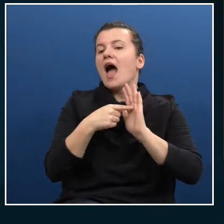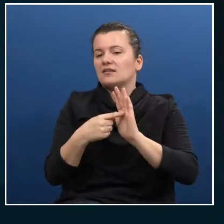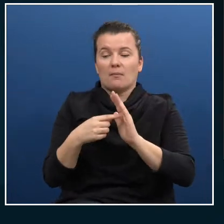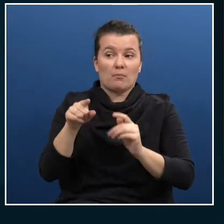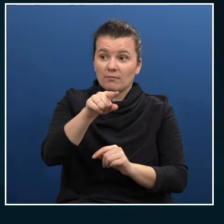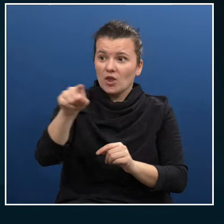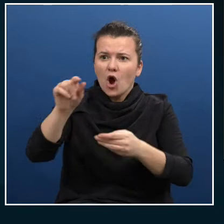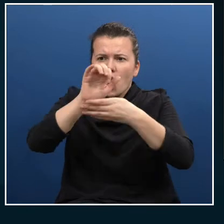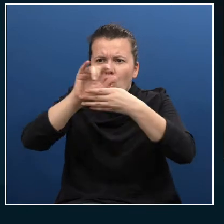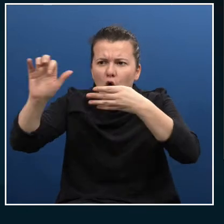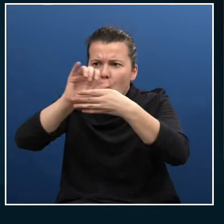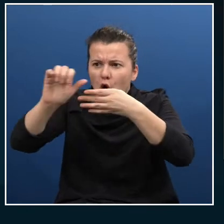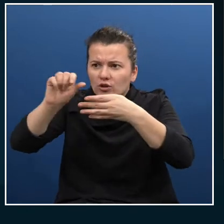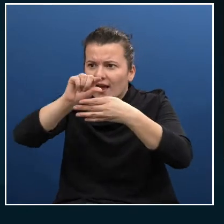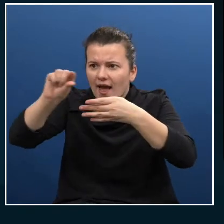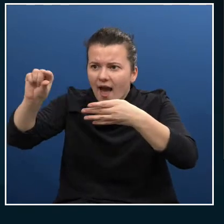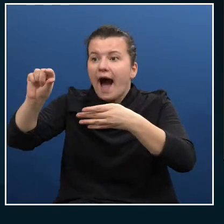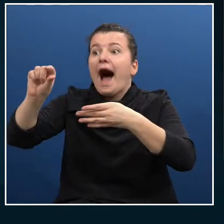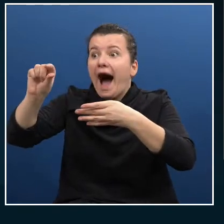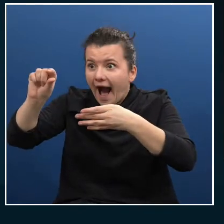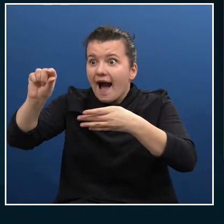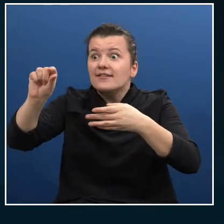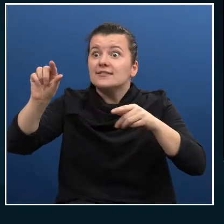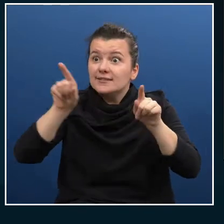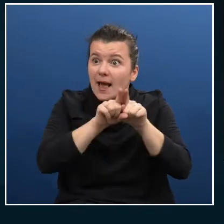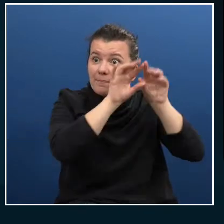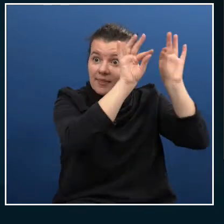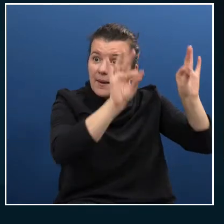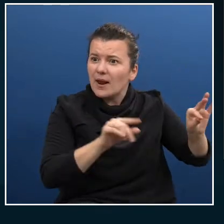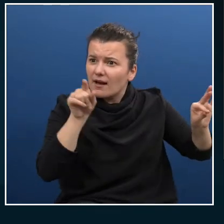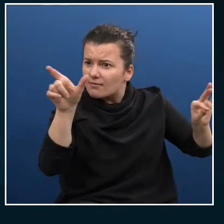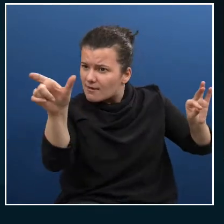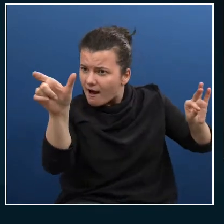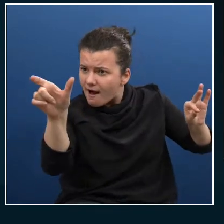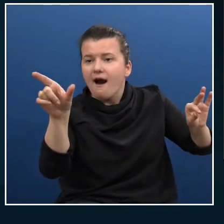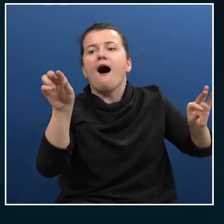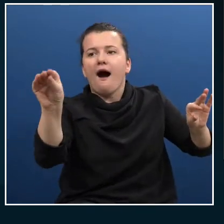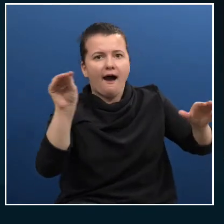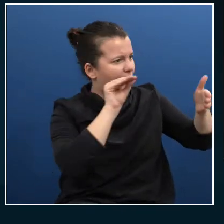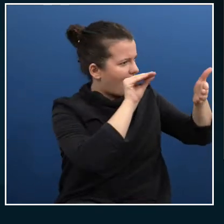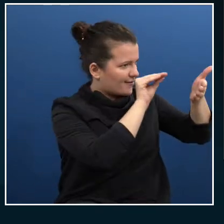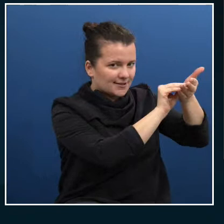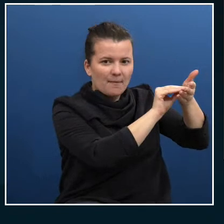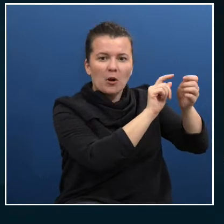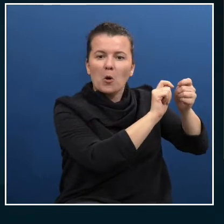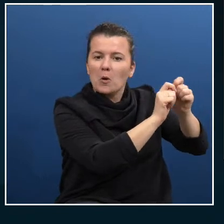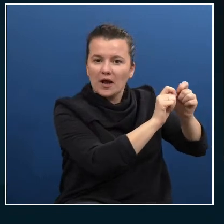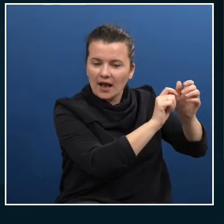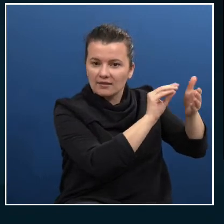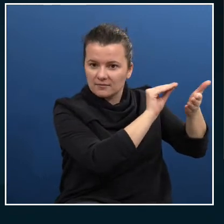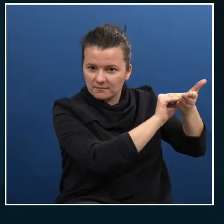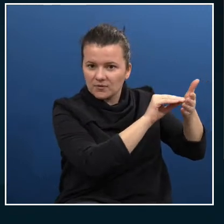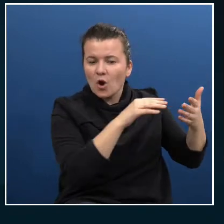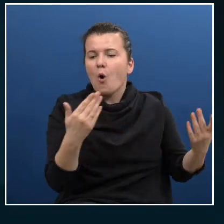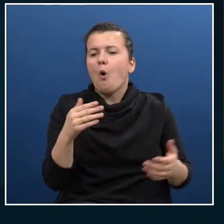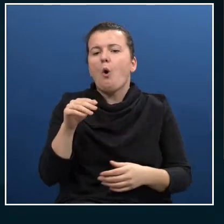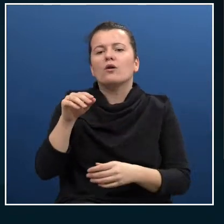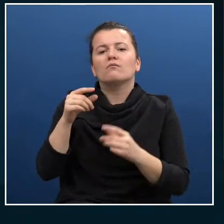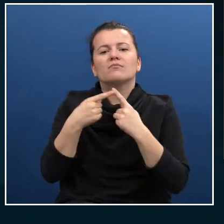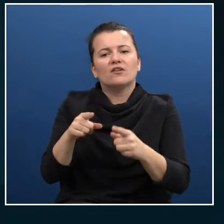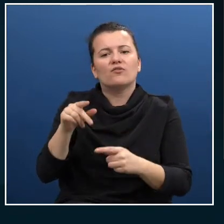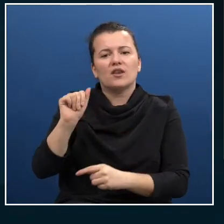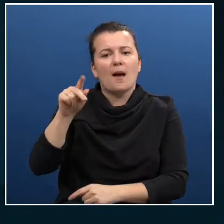your template. And it even specifies all the different objects and properties that you can